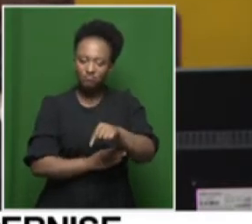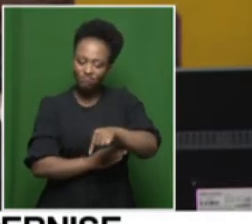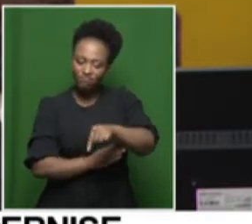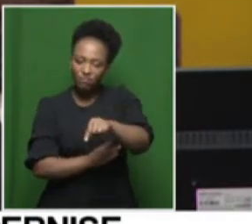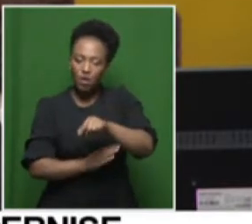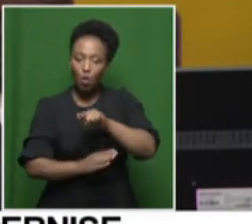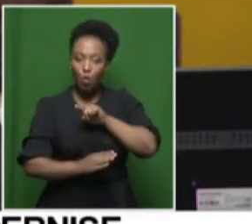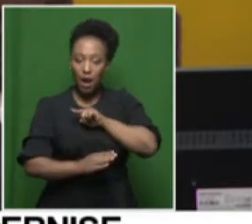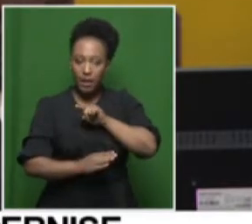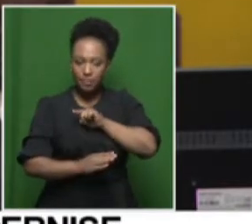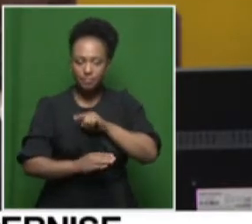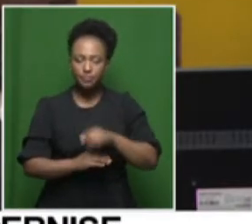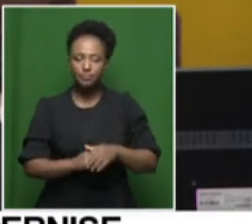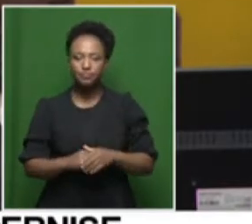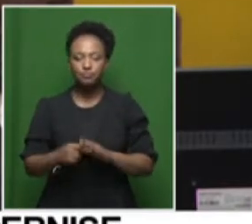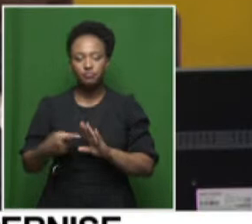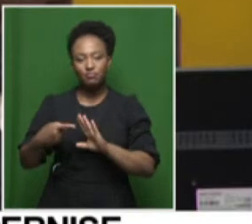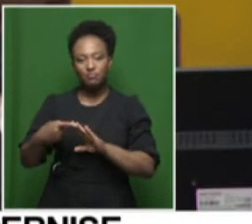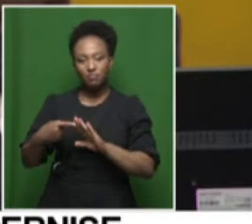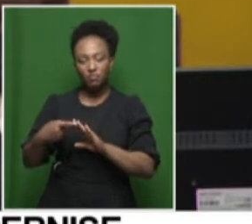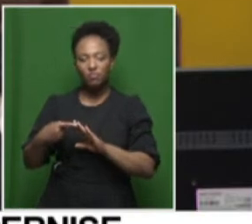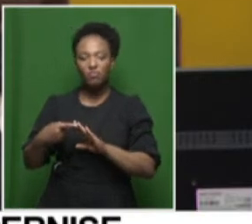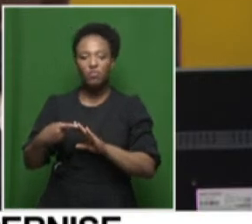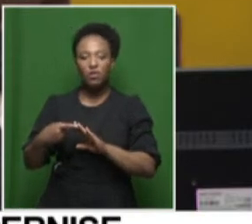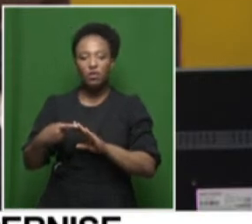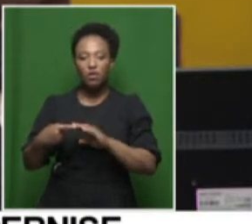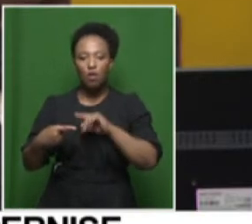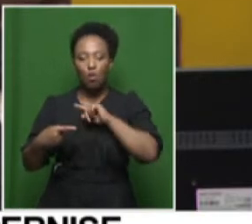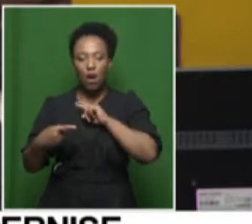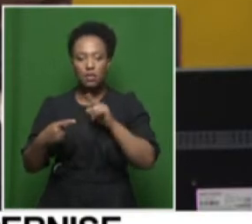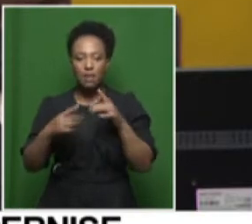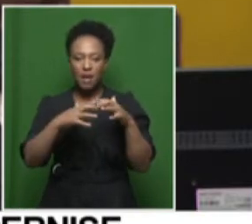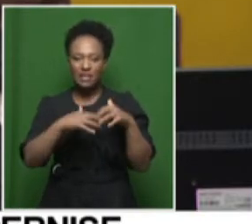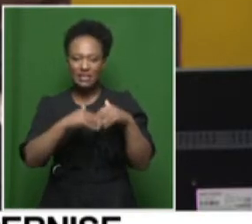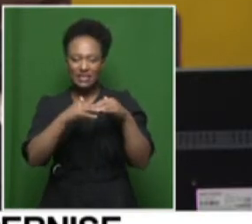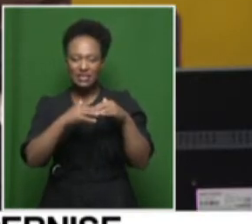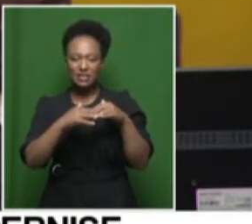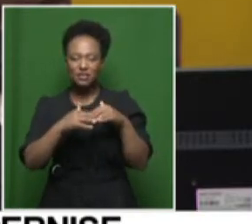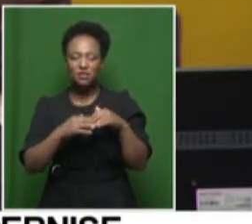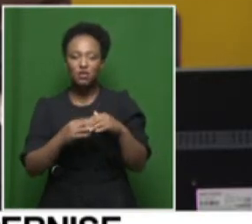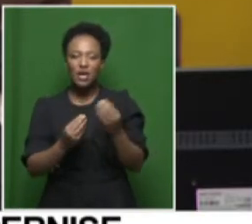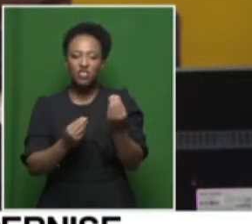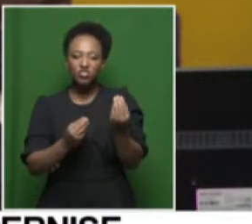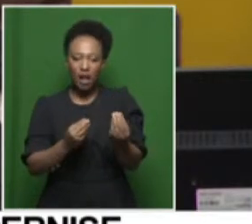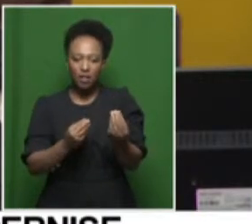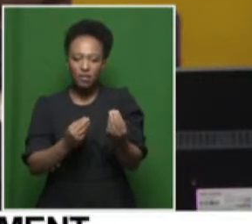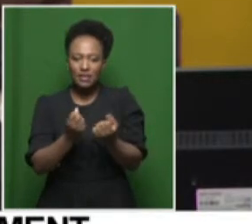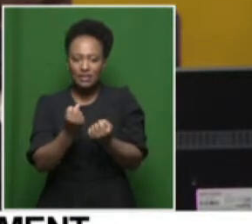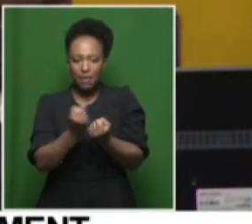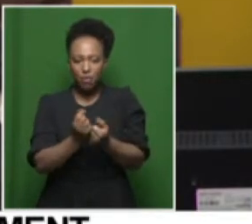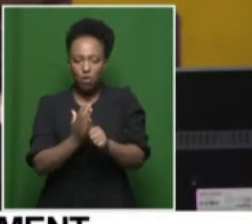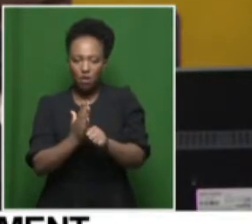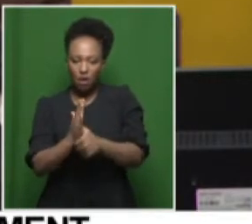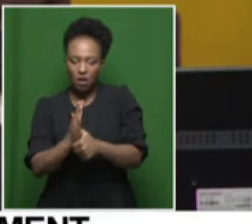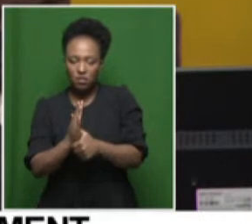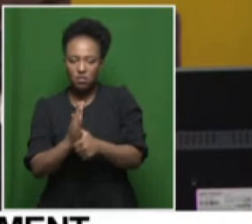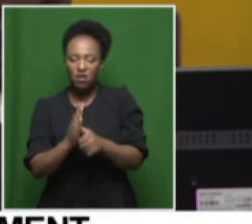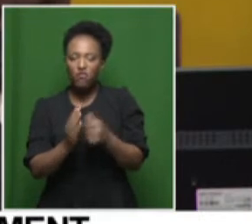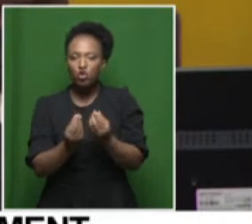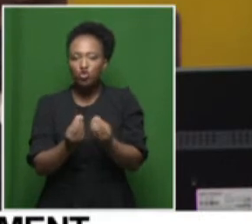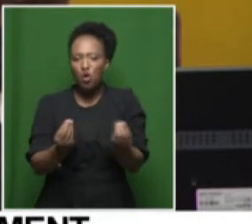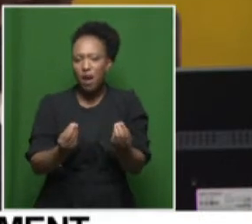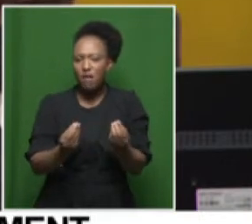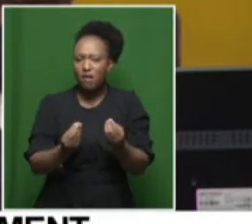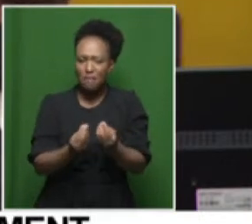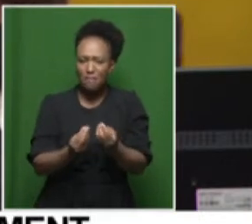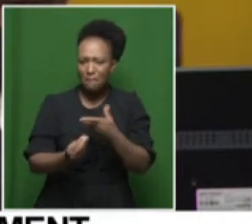following. First, to initiate a new extended child support grant for double orphans. This